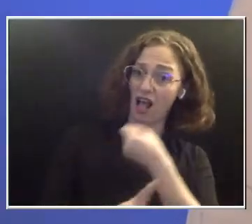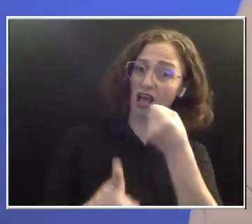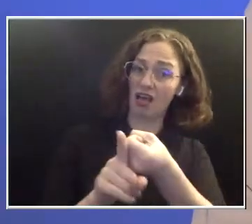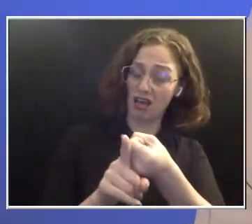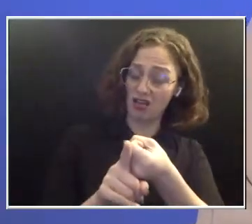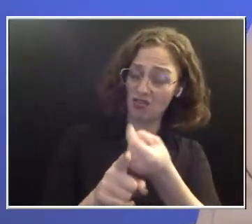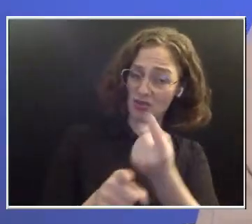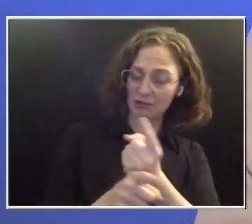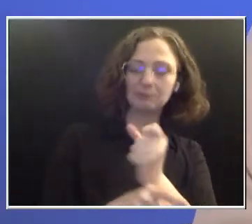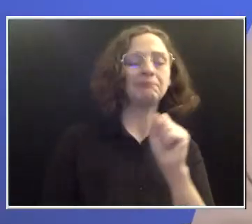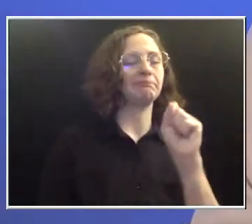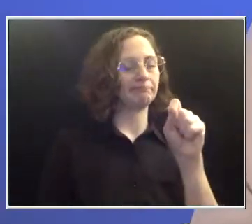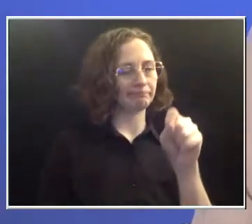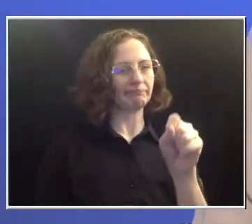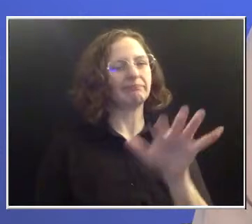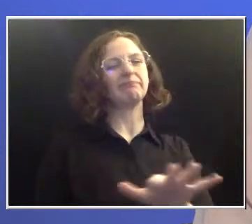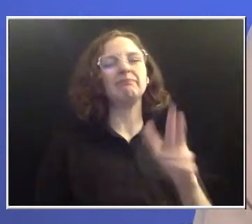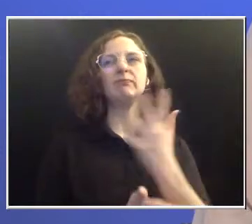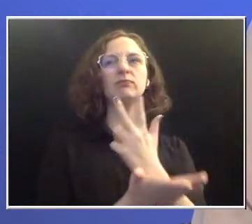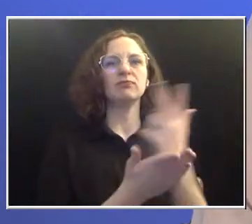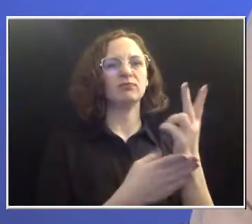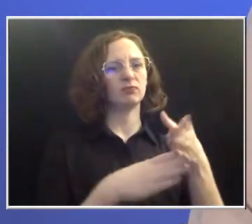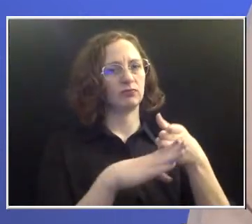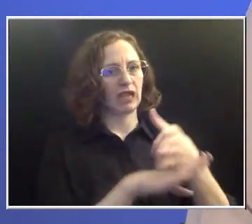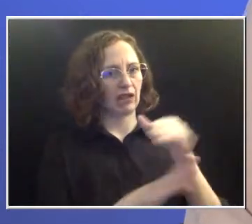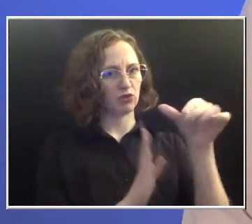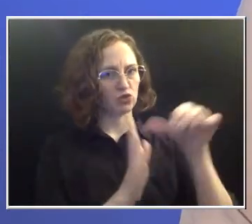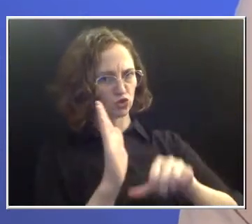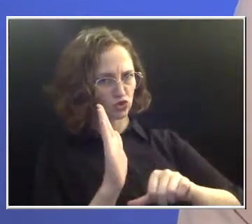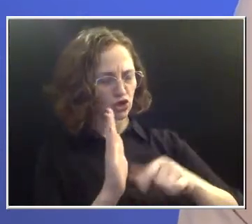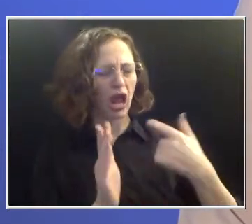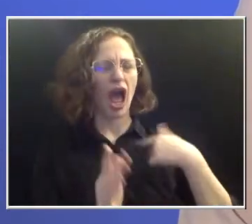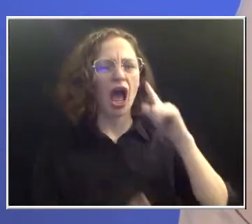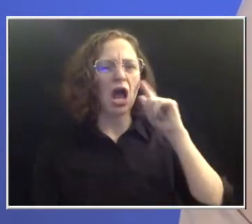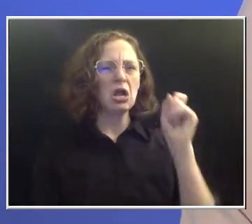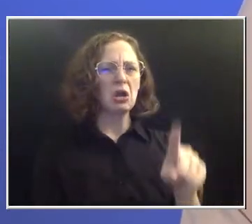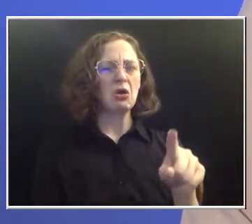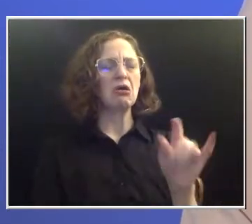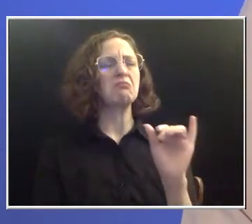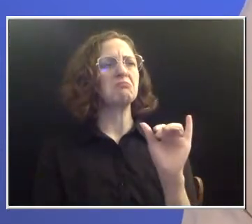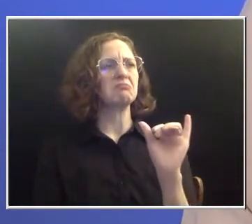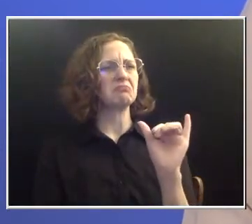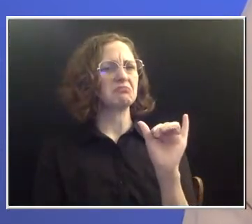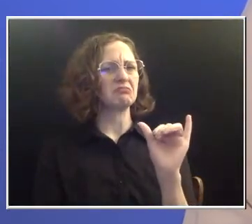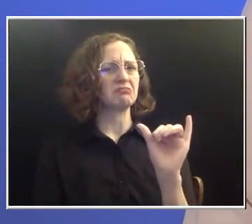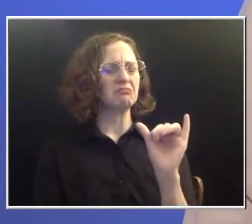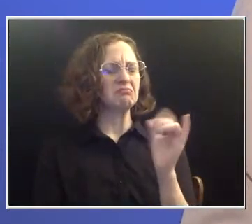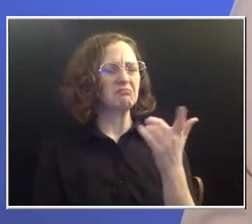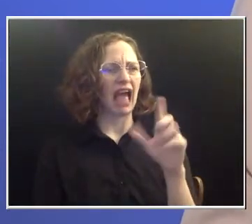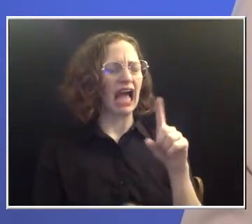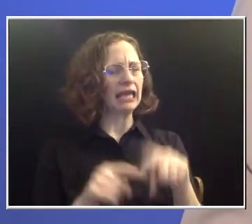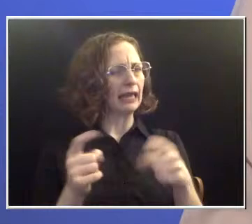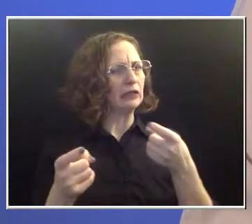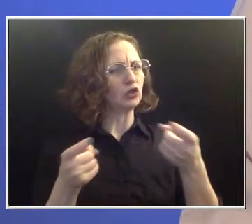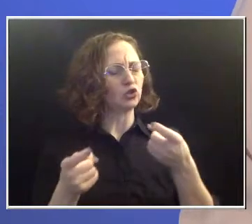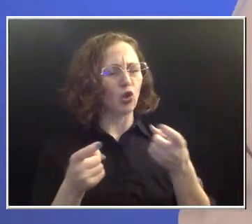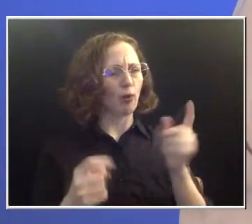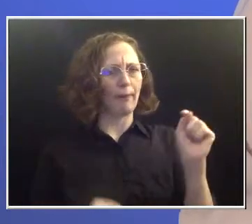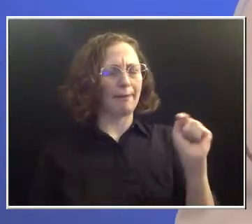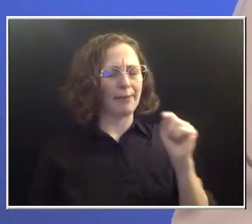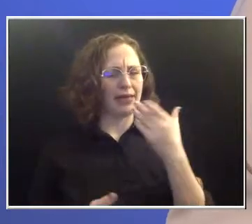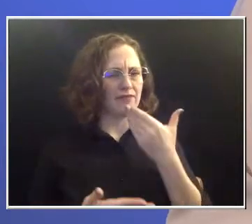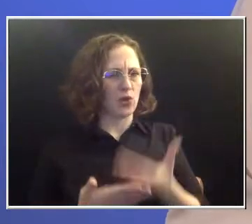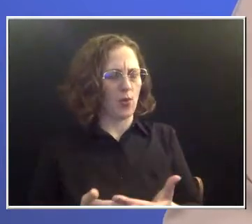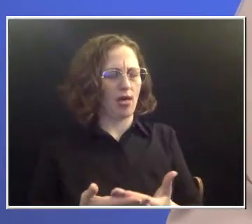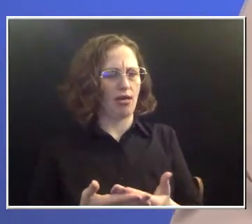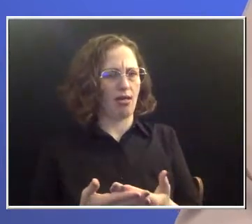after my surgery, I noticed that I didn't really have great control of my bladder. I just,